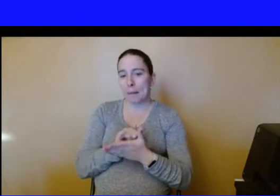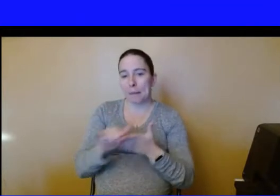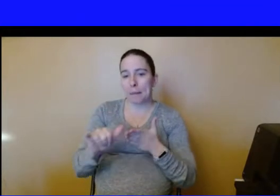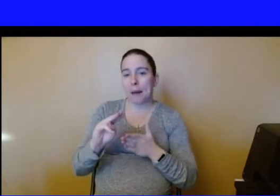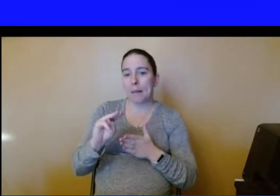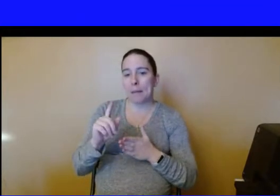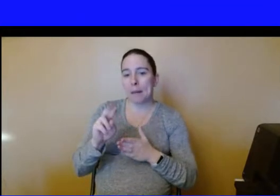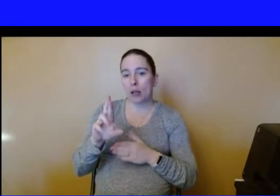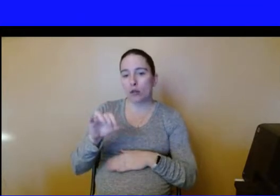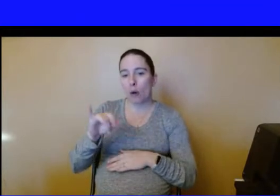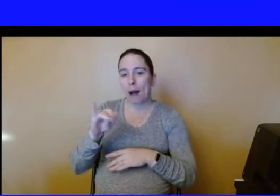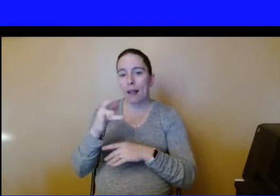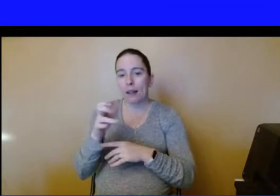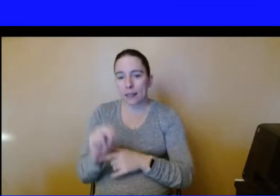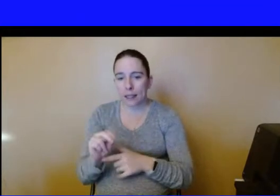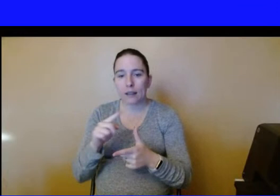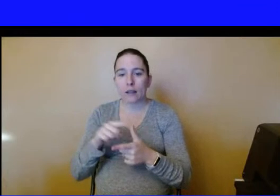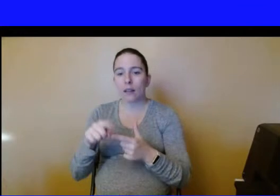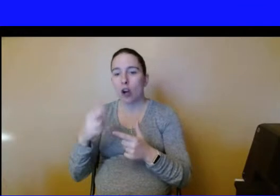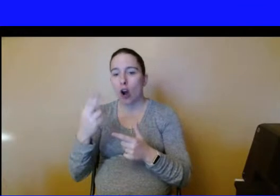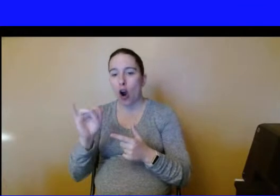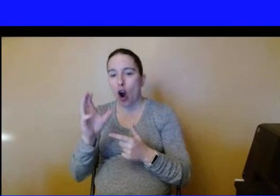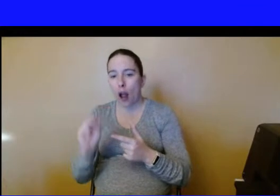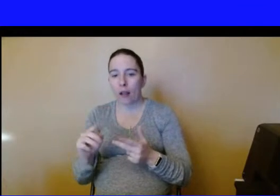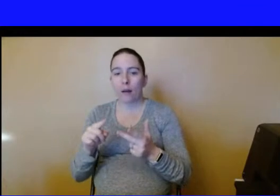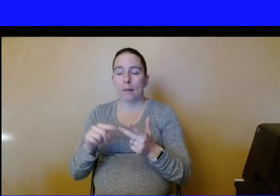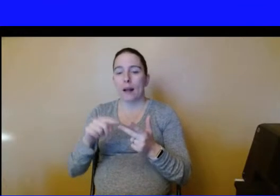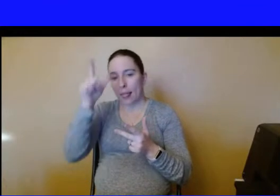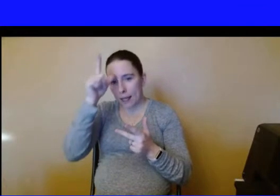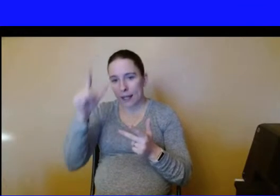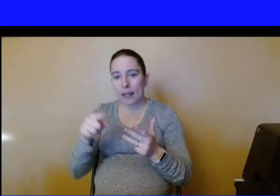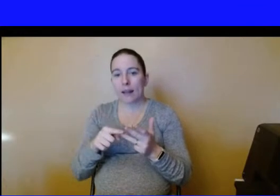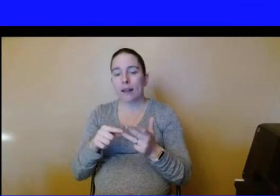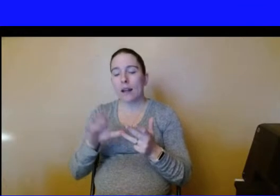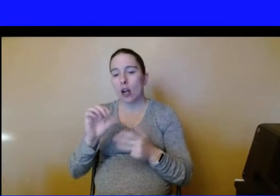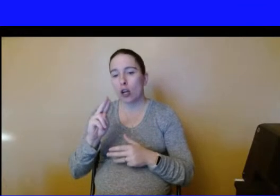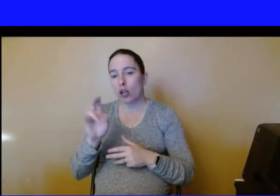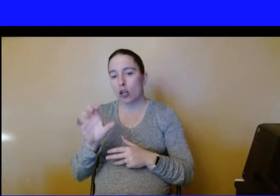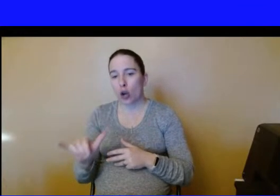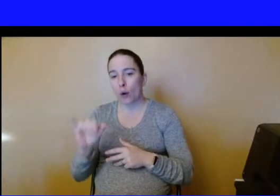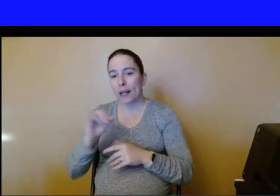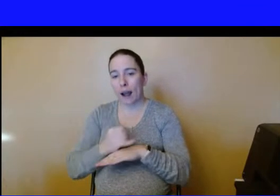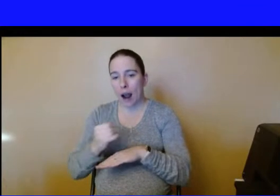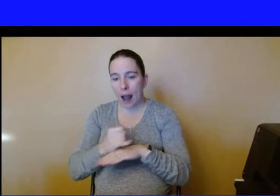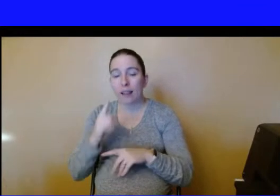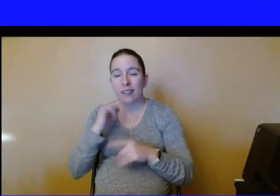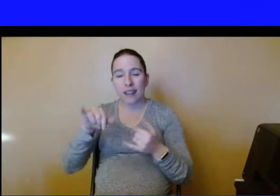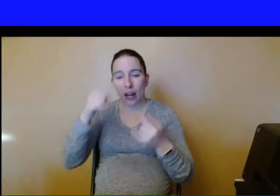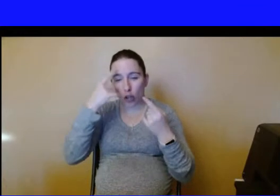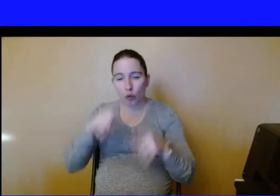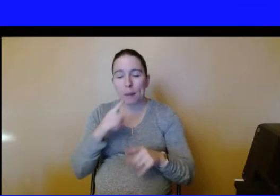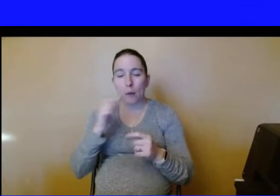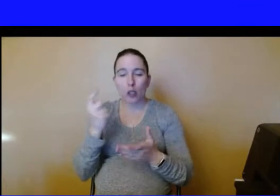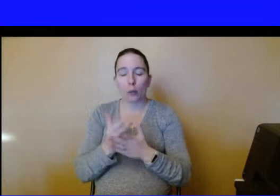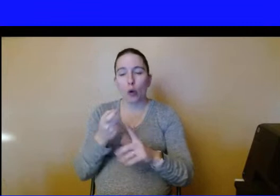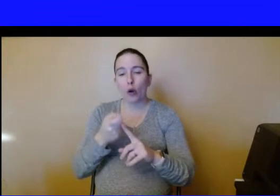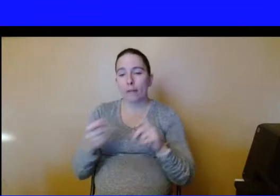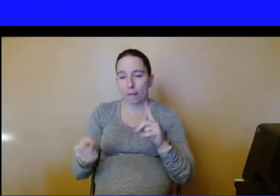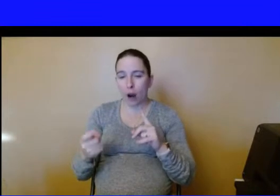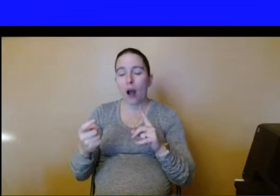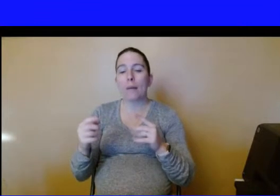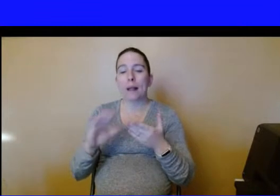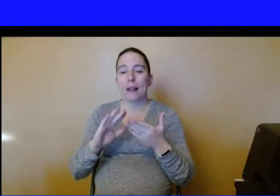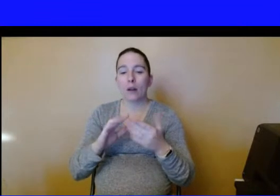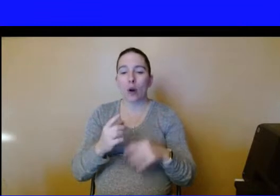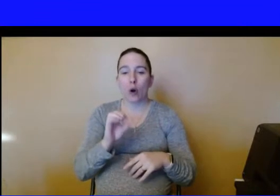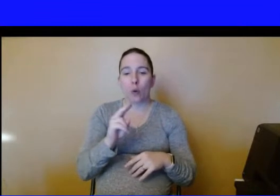through December 31st, 2021, with H&H funding approved by the Clinical Service Planning Committee.